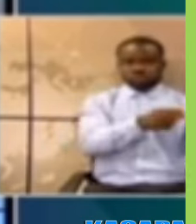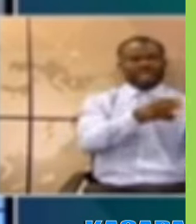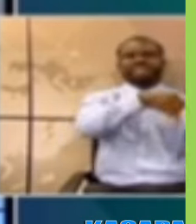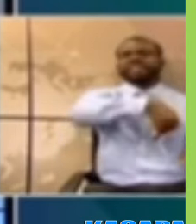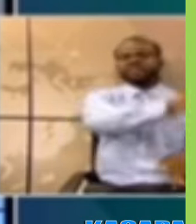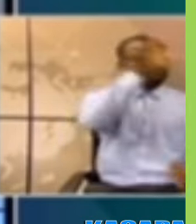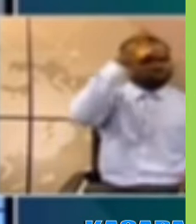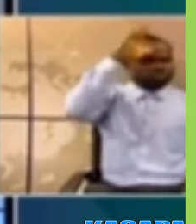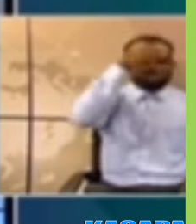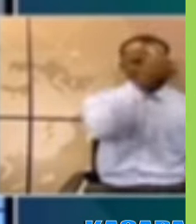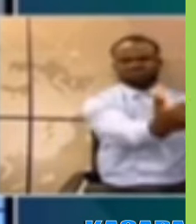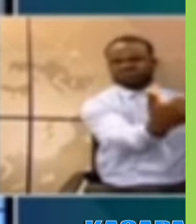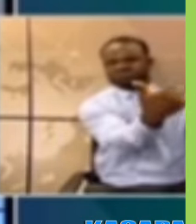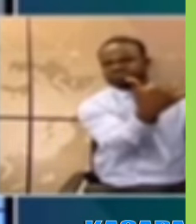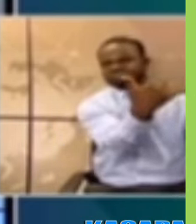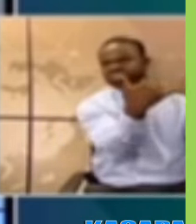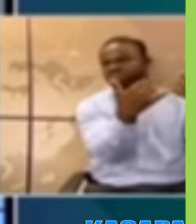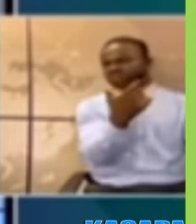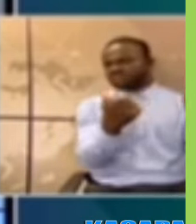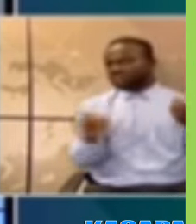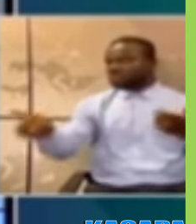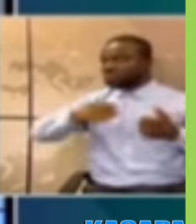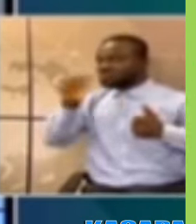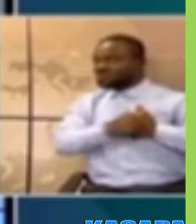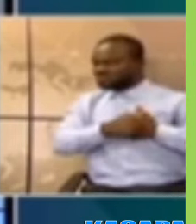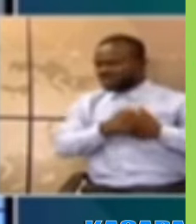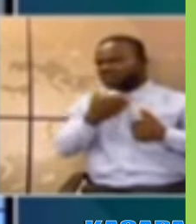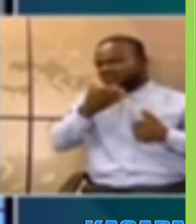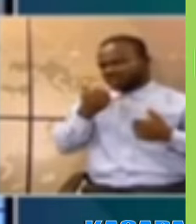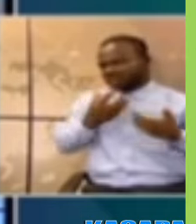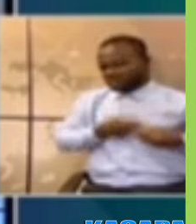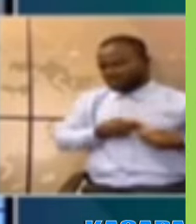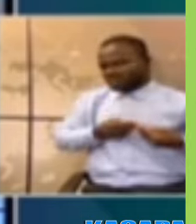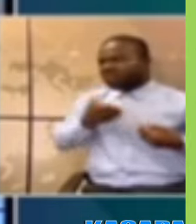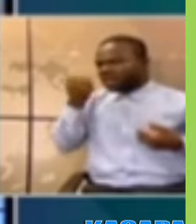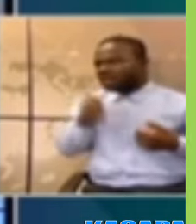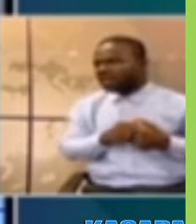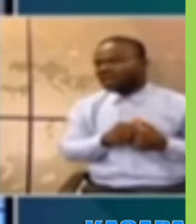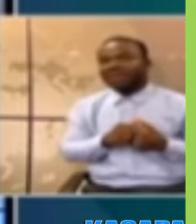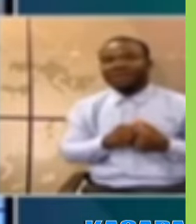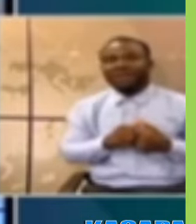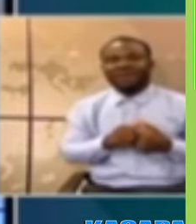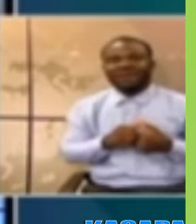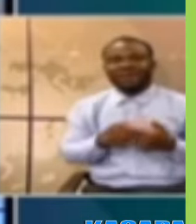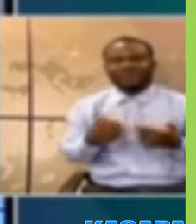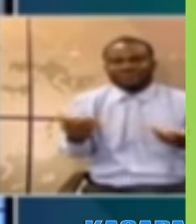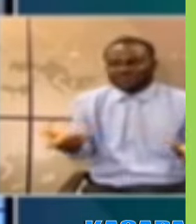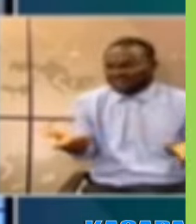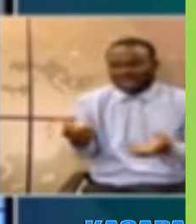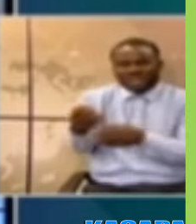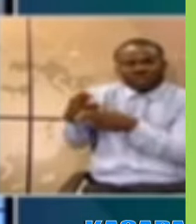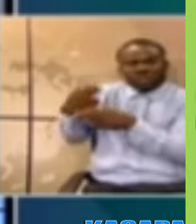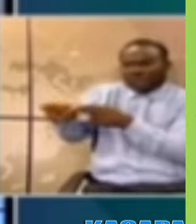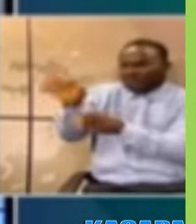Prim, no, for Brafum. I'm waiting. Na ya saye na president ya to abama wanche ye